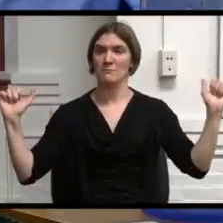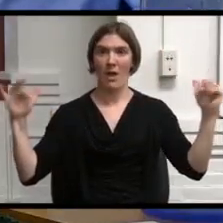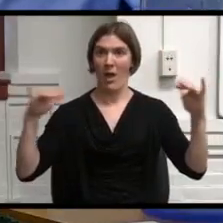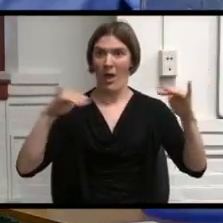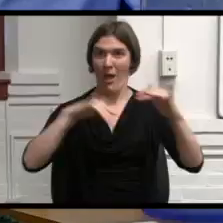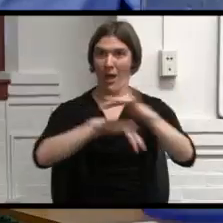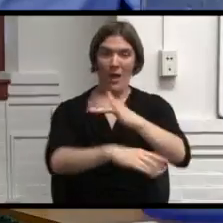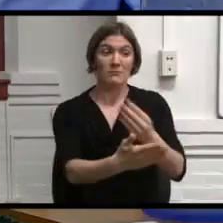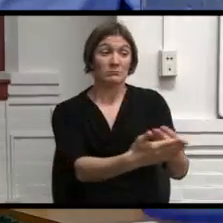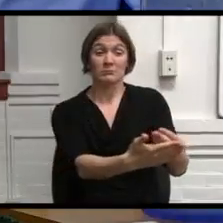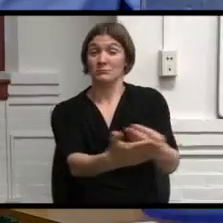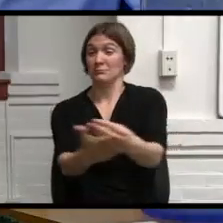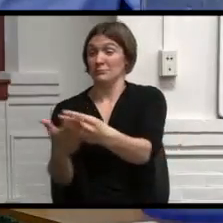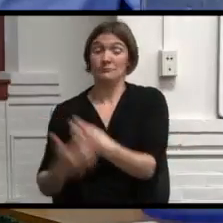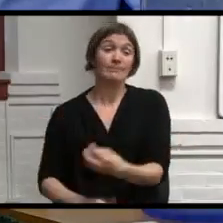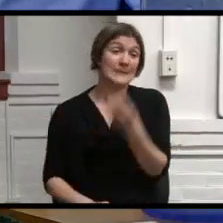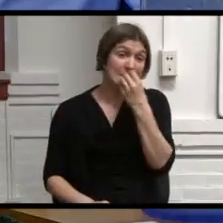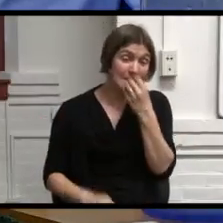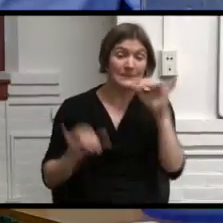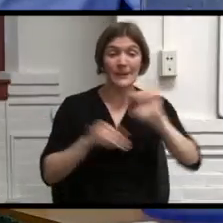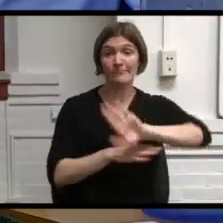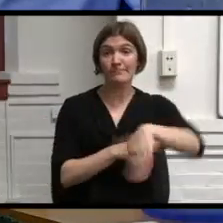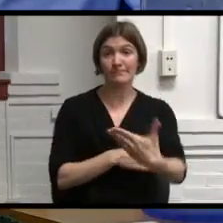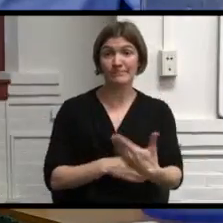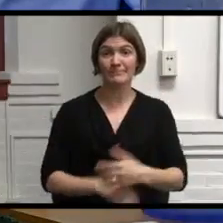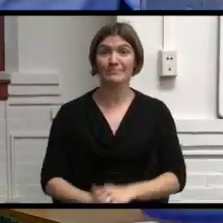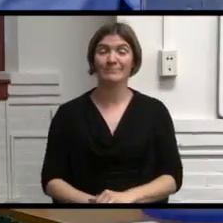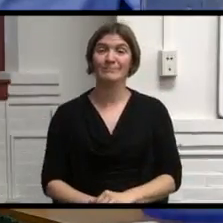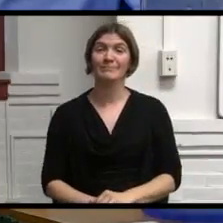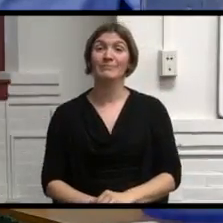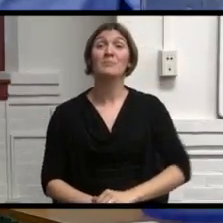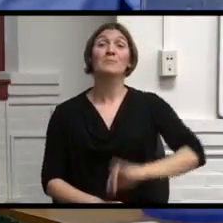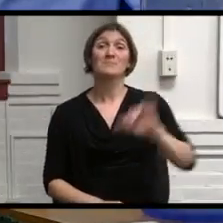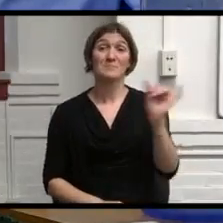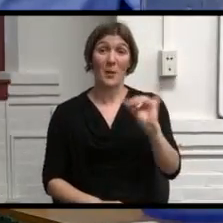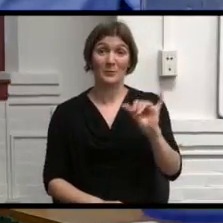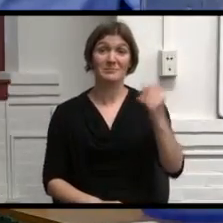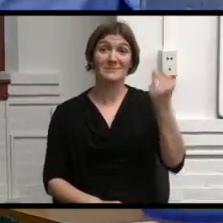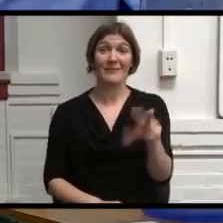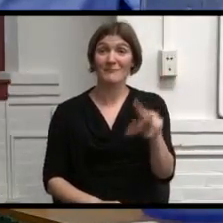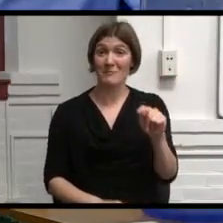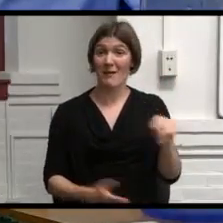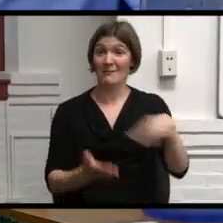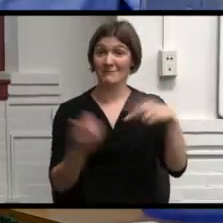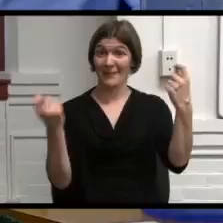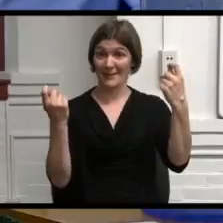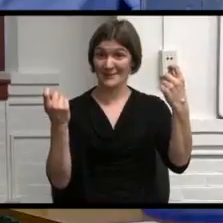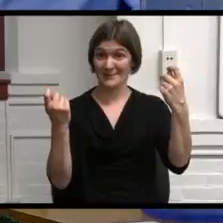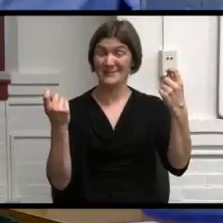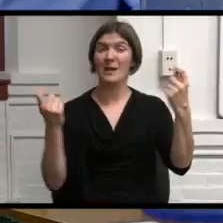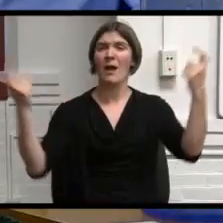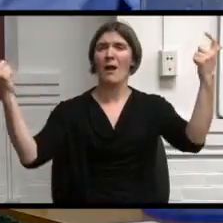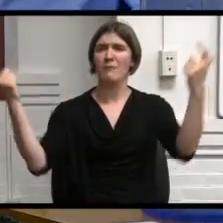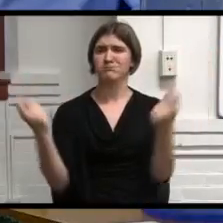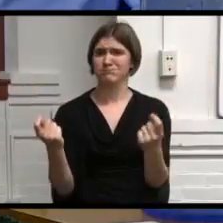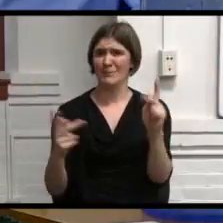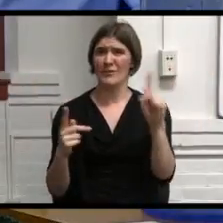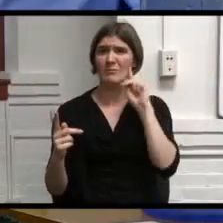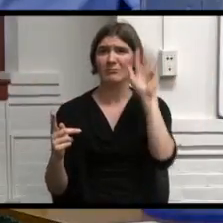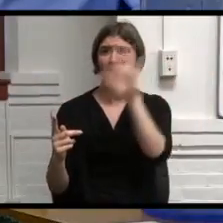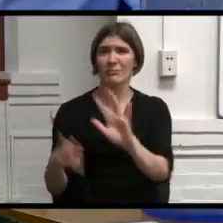local businesses for shopping, eating, and enjoying. And whereas the Southern Vermont Dance Festival attracts